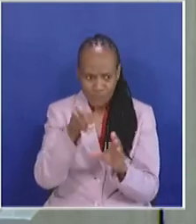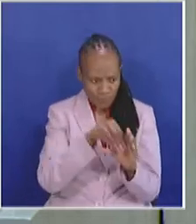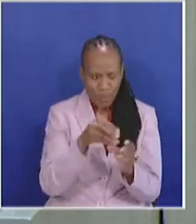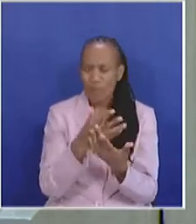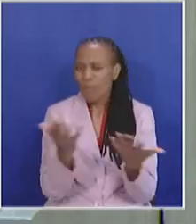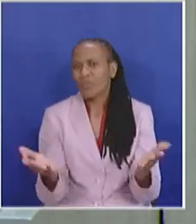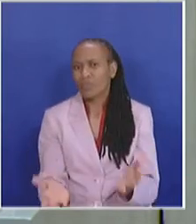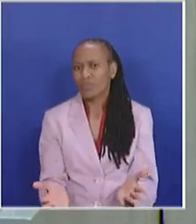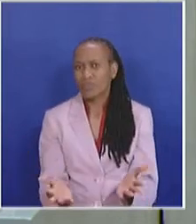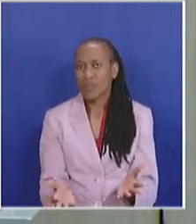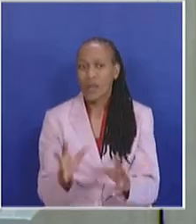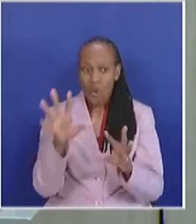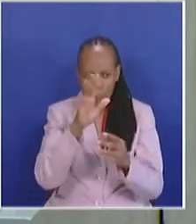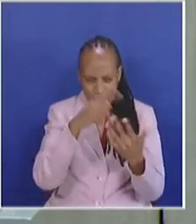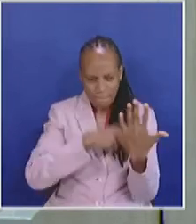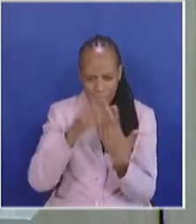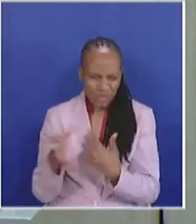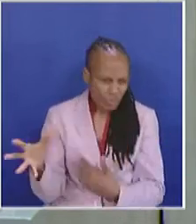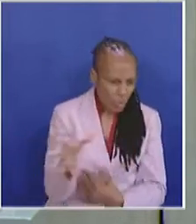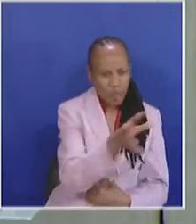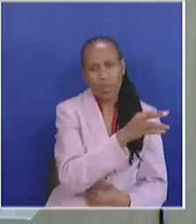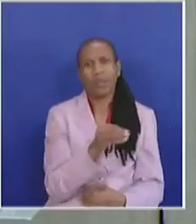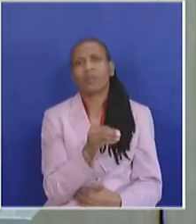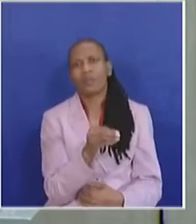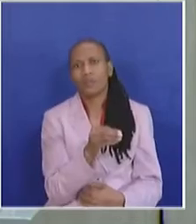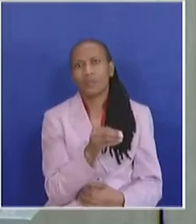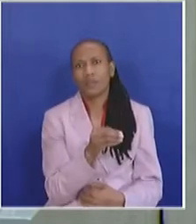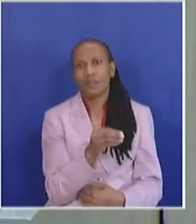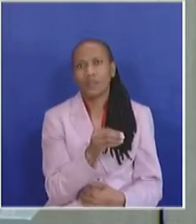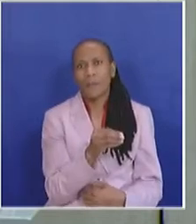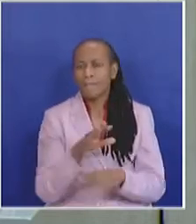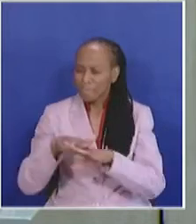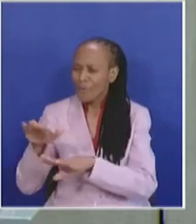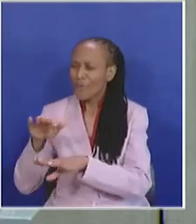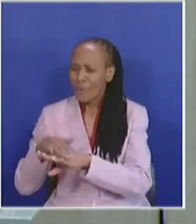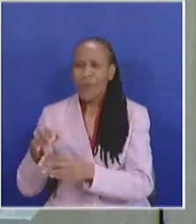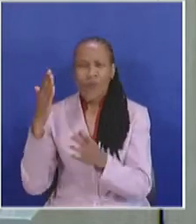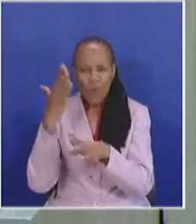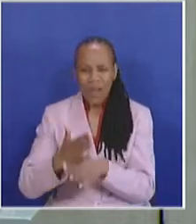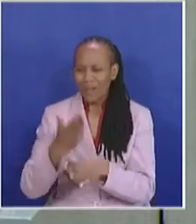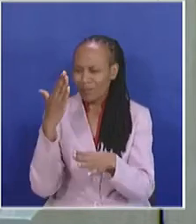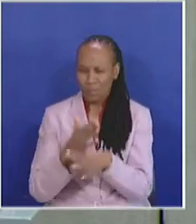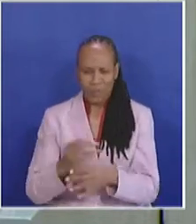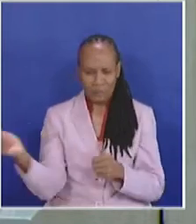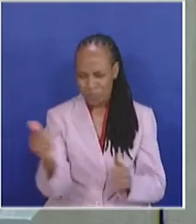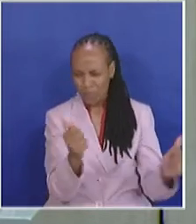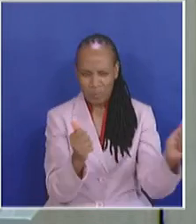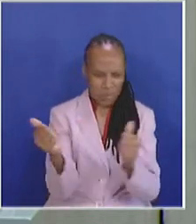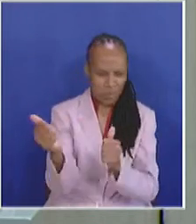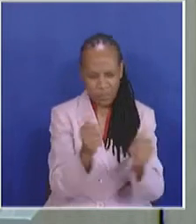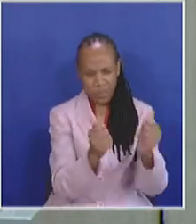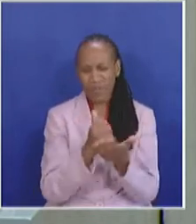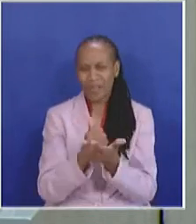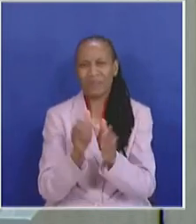course, from all these infrastructure projects, Honorable Chair, there has been thousands and thousands of jobs that have been created for our